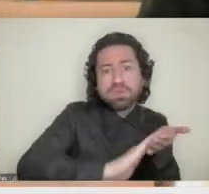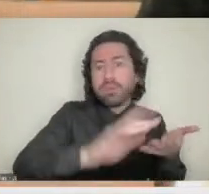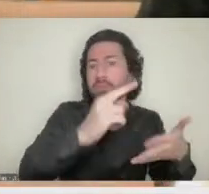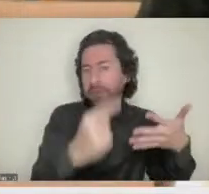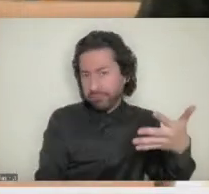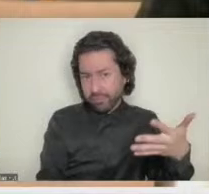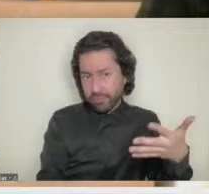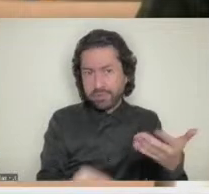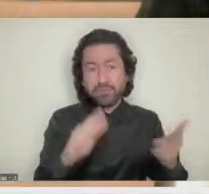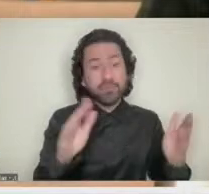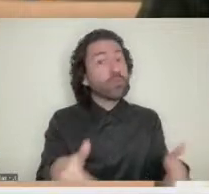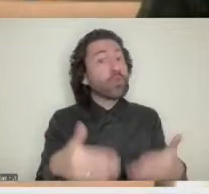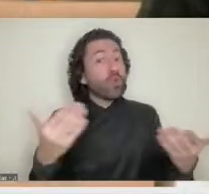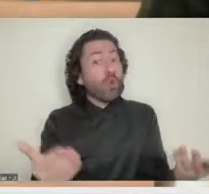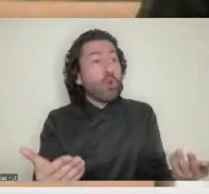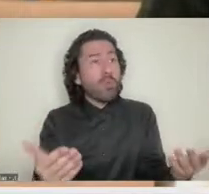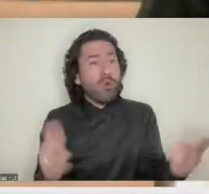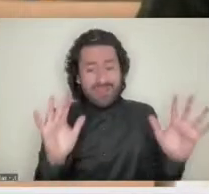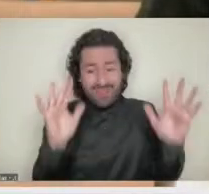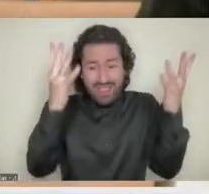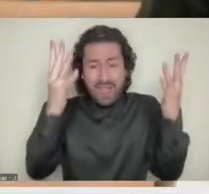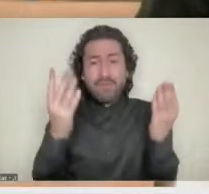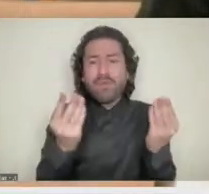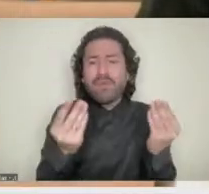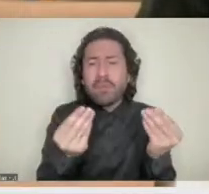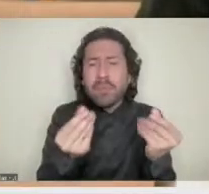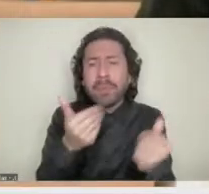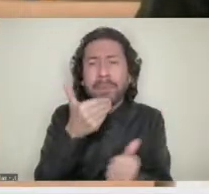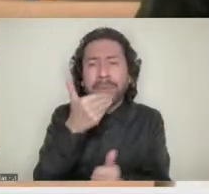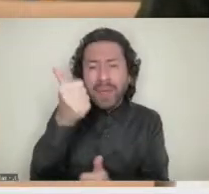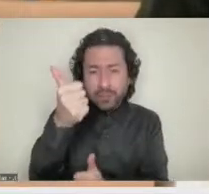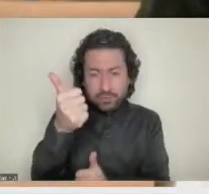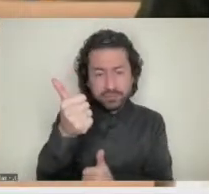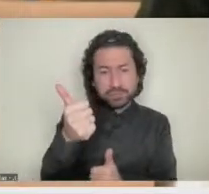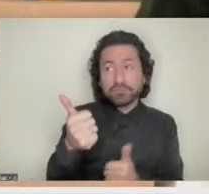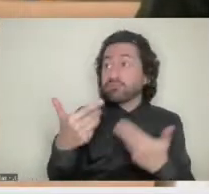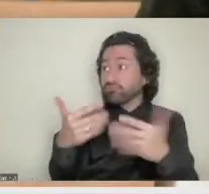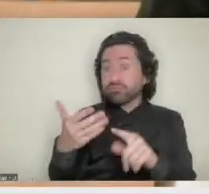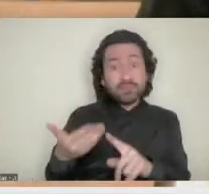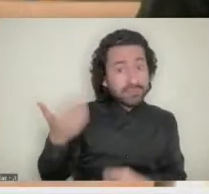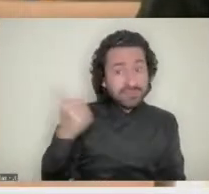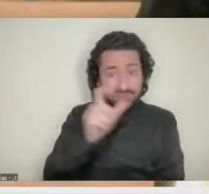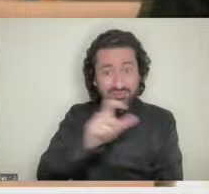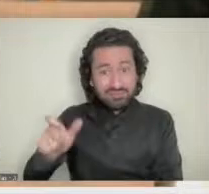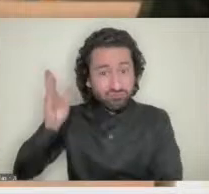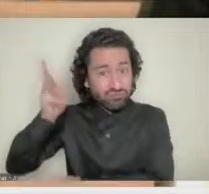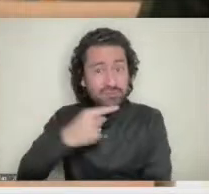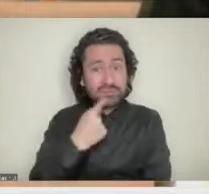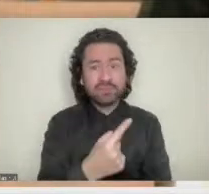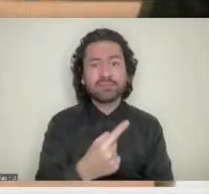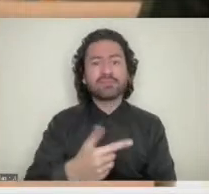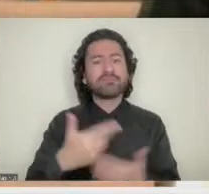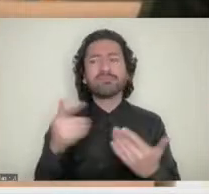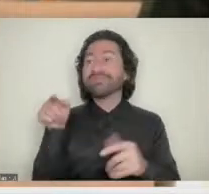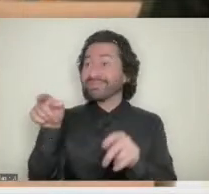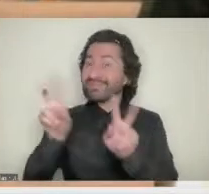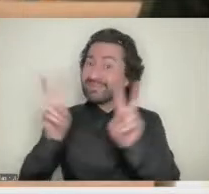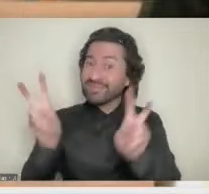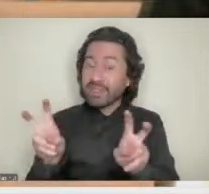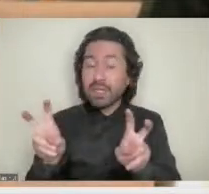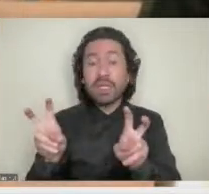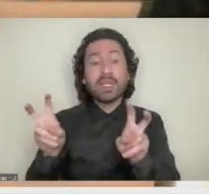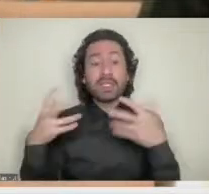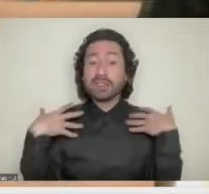and how they provide care and how they can have a better quality of life. And interfering